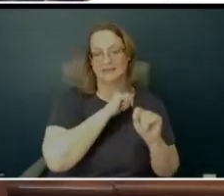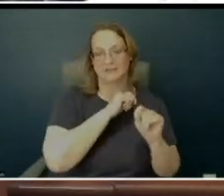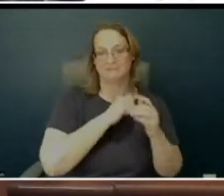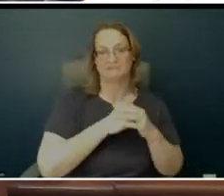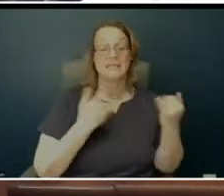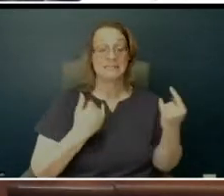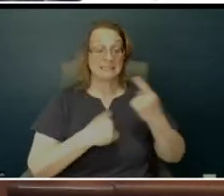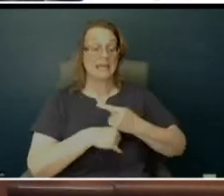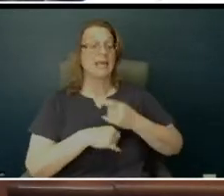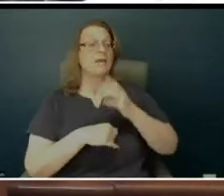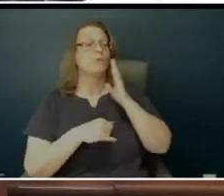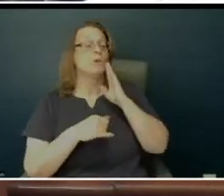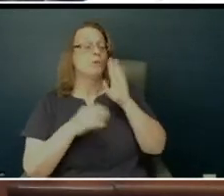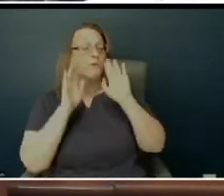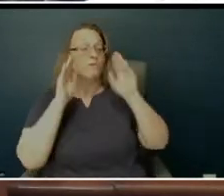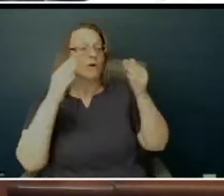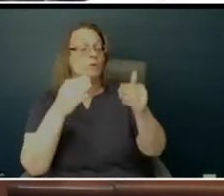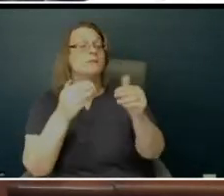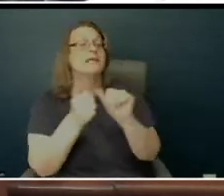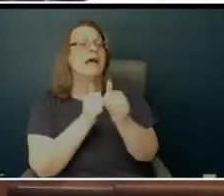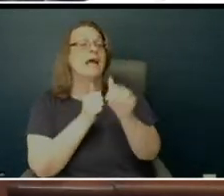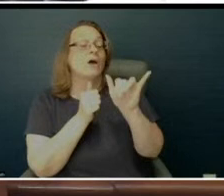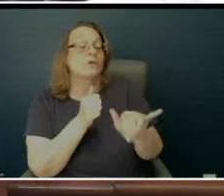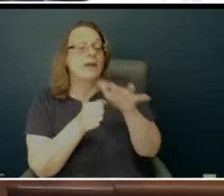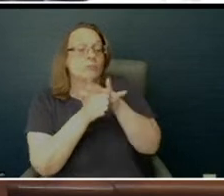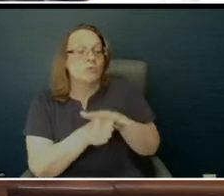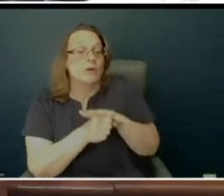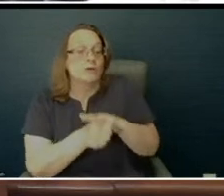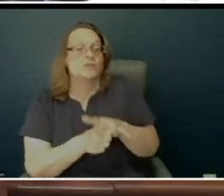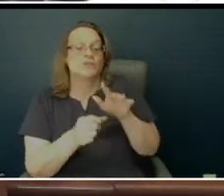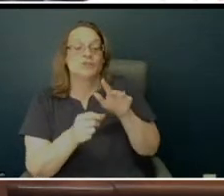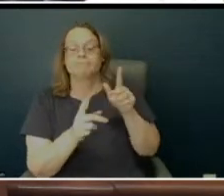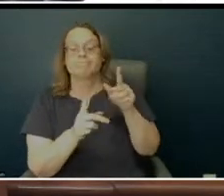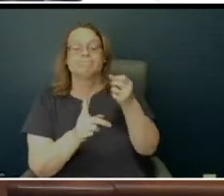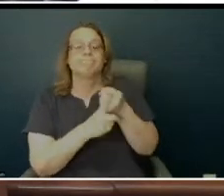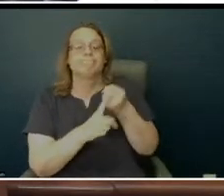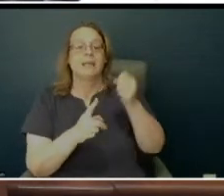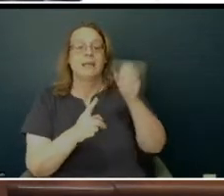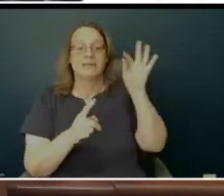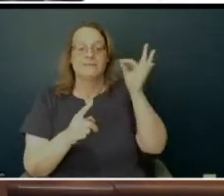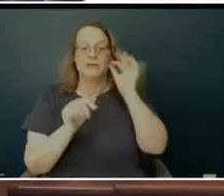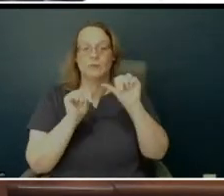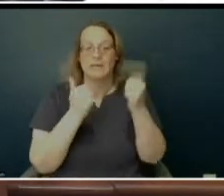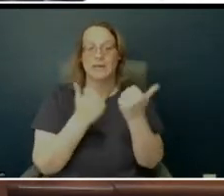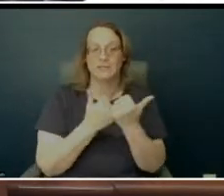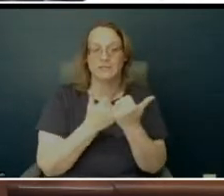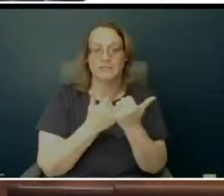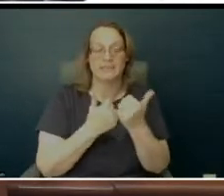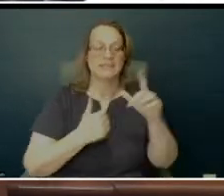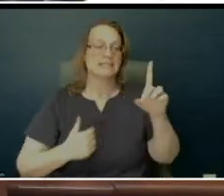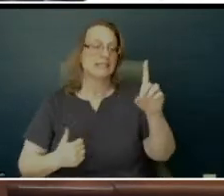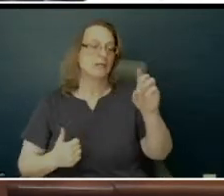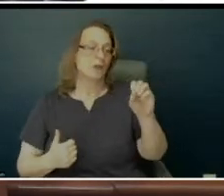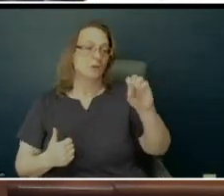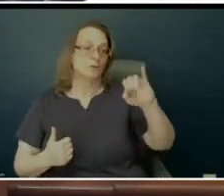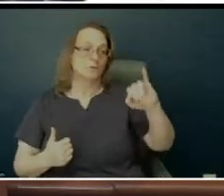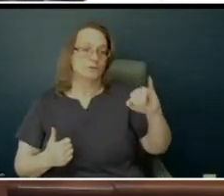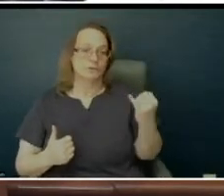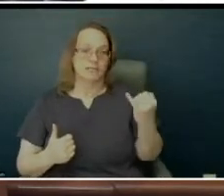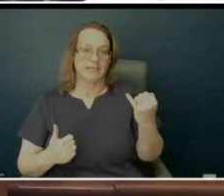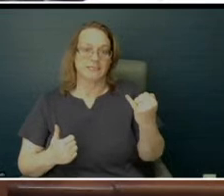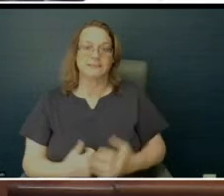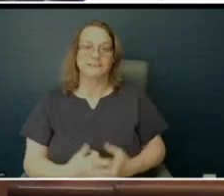federal agency charged with enforcement of our laws, the Department of Justice. We